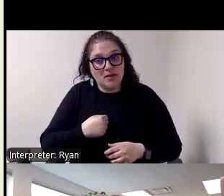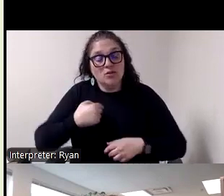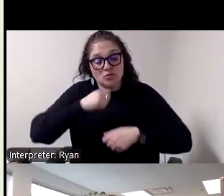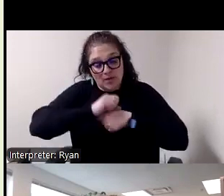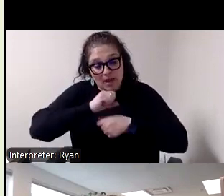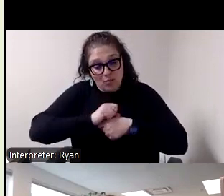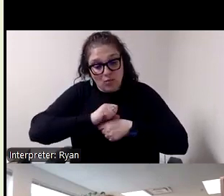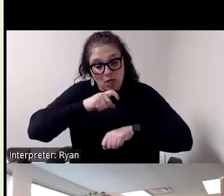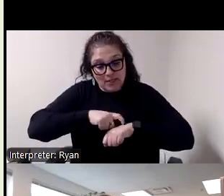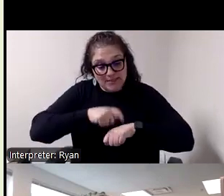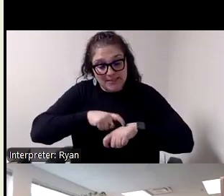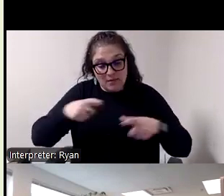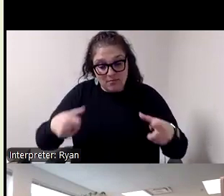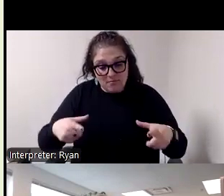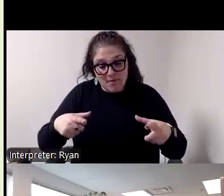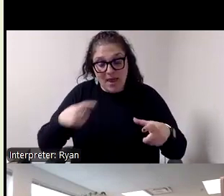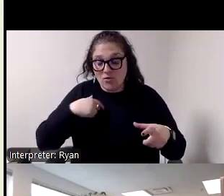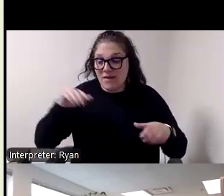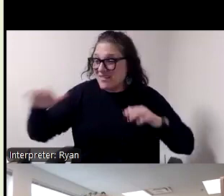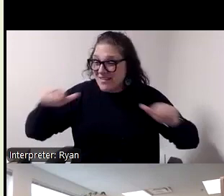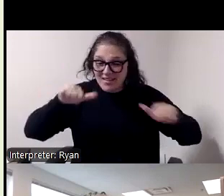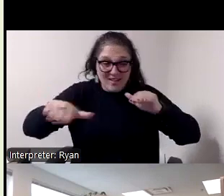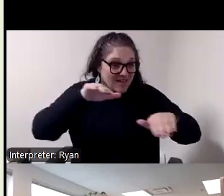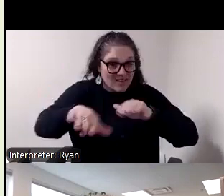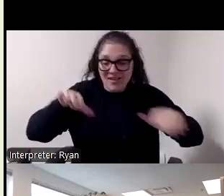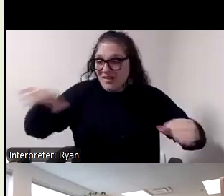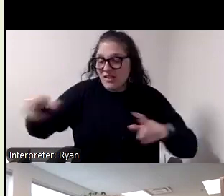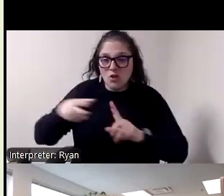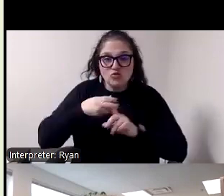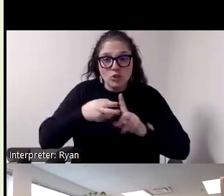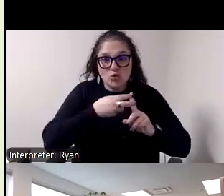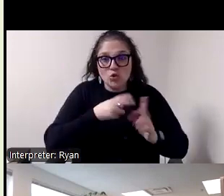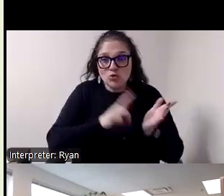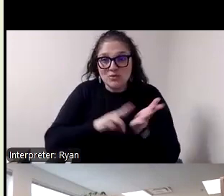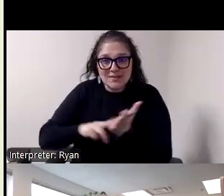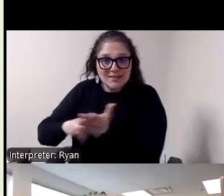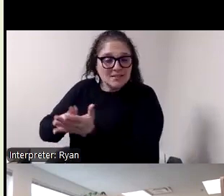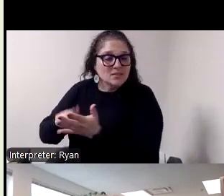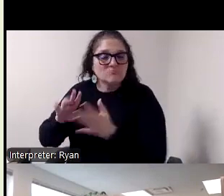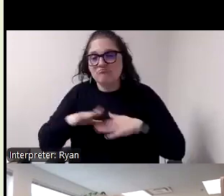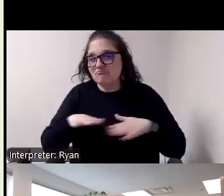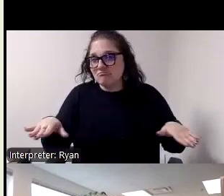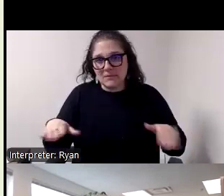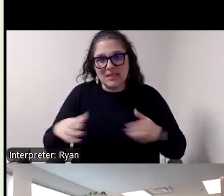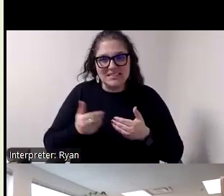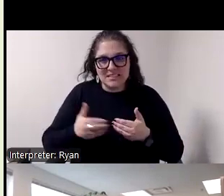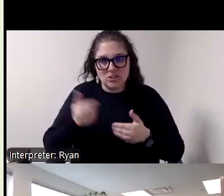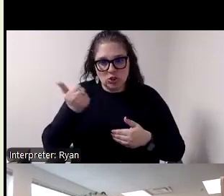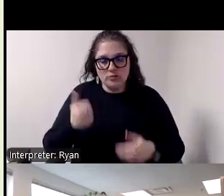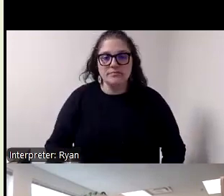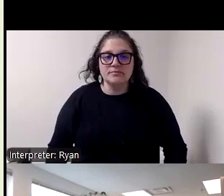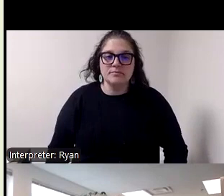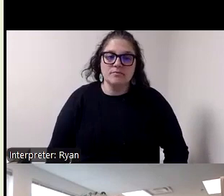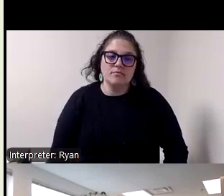on the timesheets, I don't have to really run around and try to get people to sign timesheets and all that. Just makes it a lot easier.